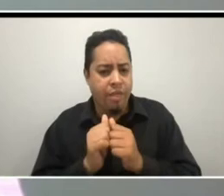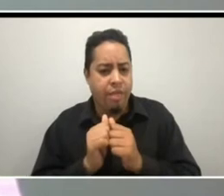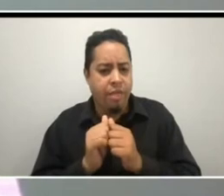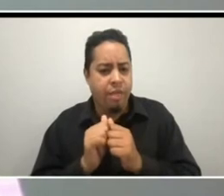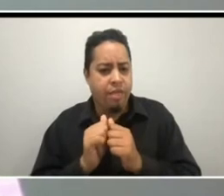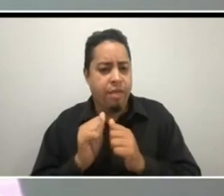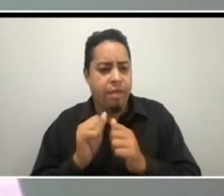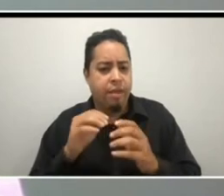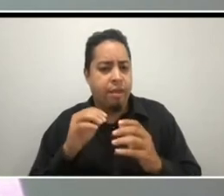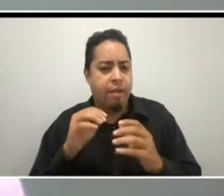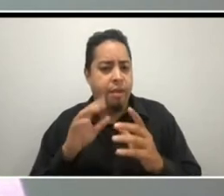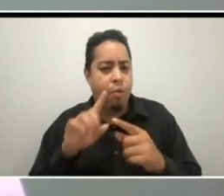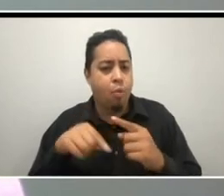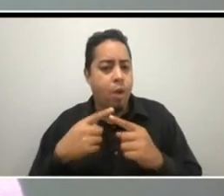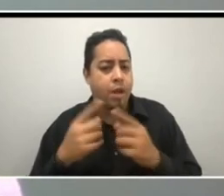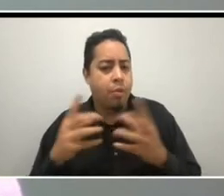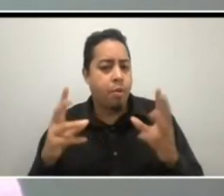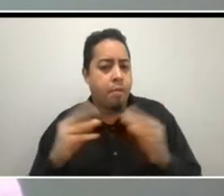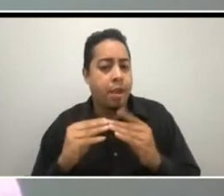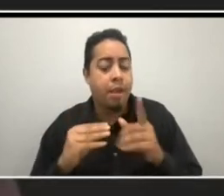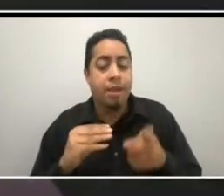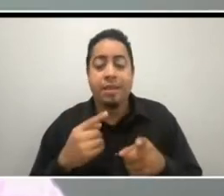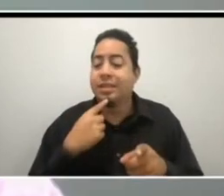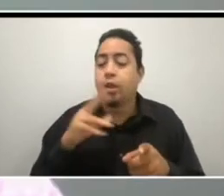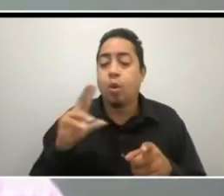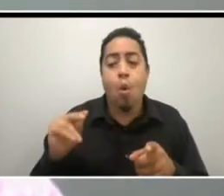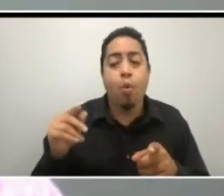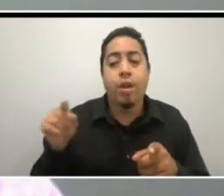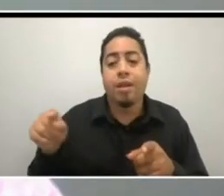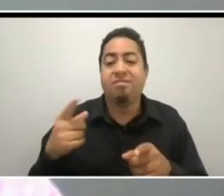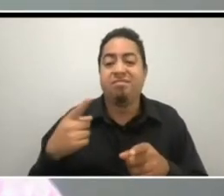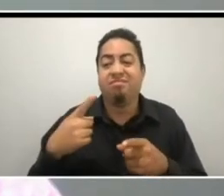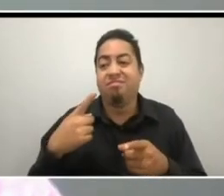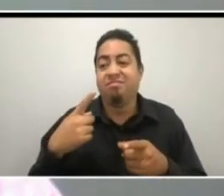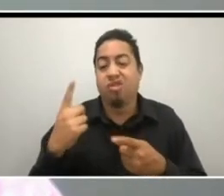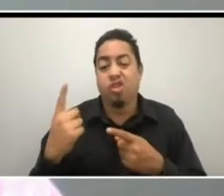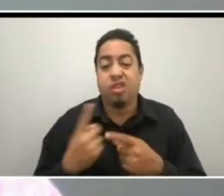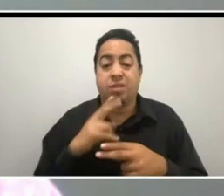He said he was working with the president's campaign. He told me